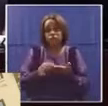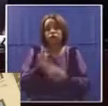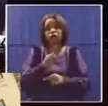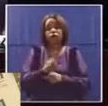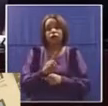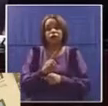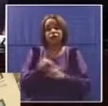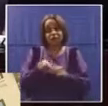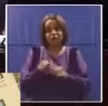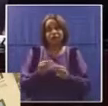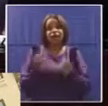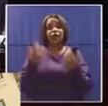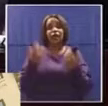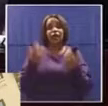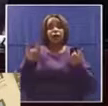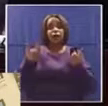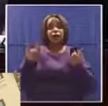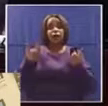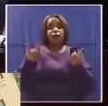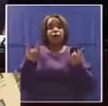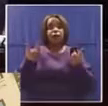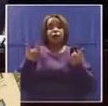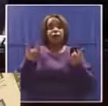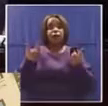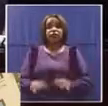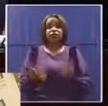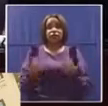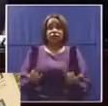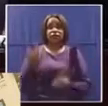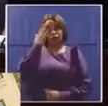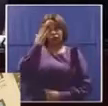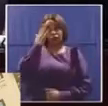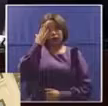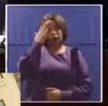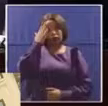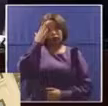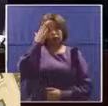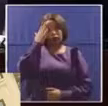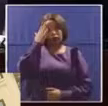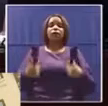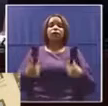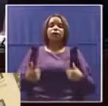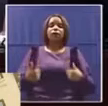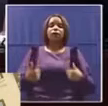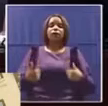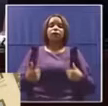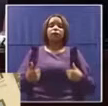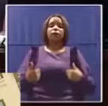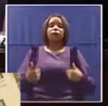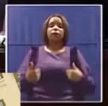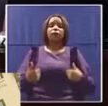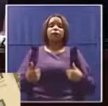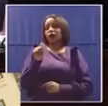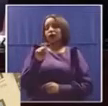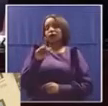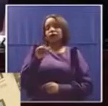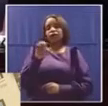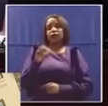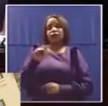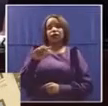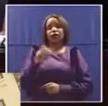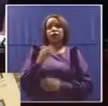of the burnt body, who we now know is that of Mr. Katlego Bareng. Our thoughts and prayers are with